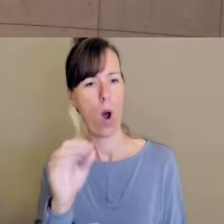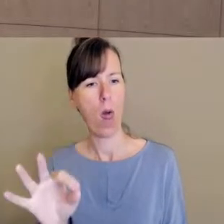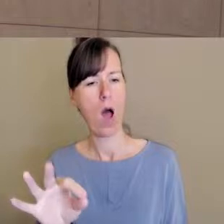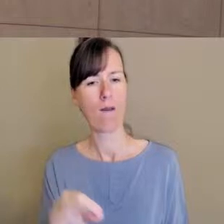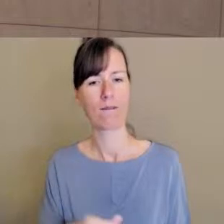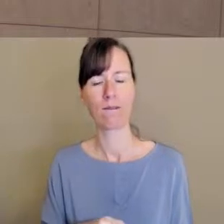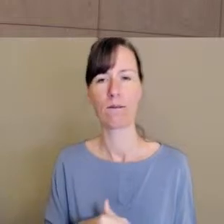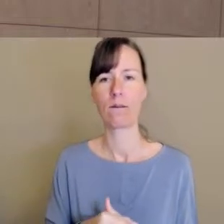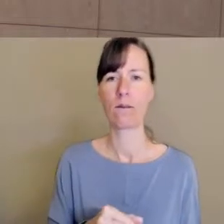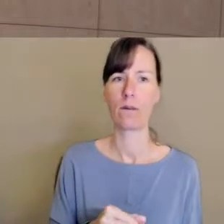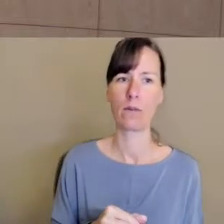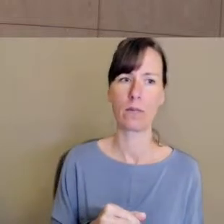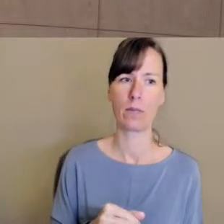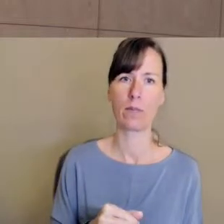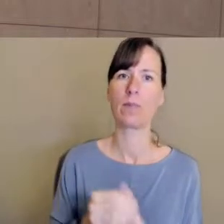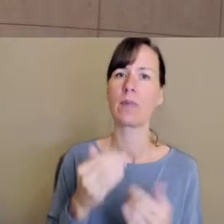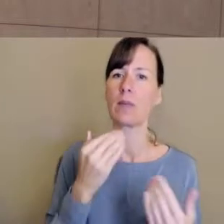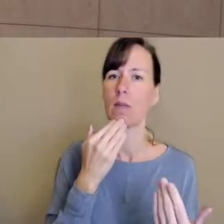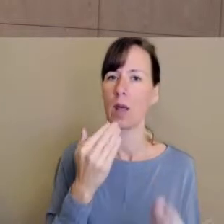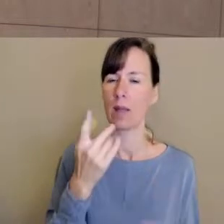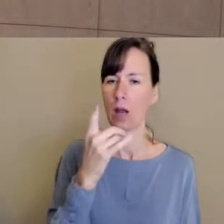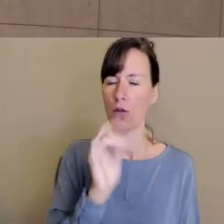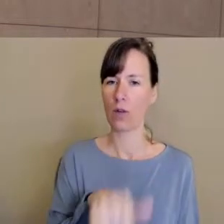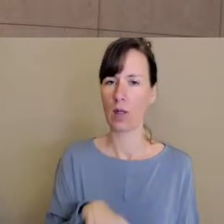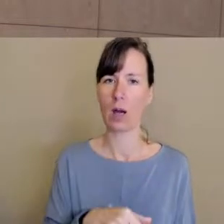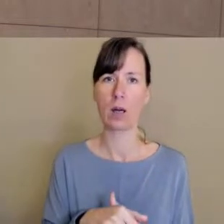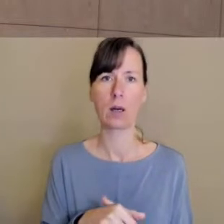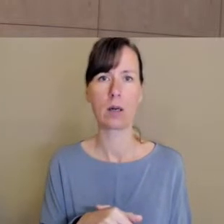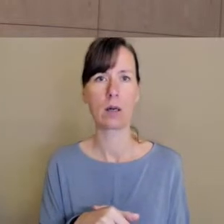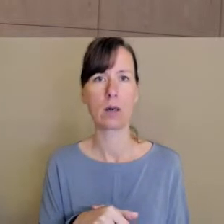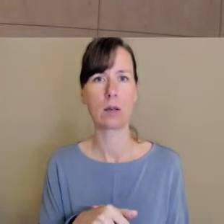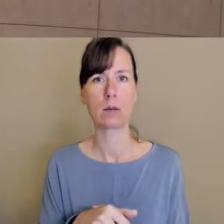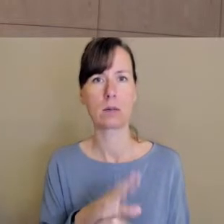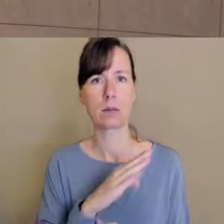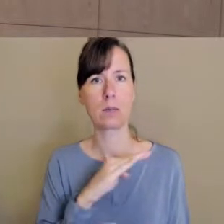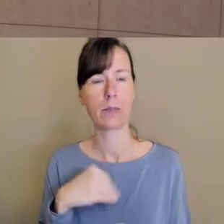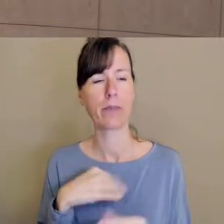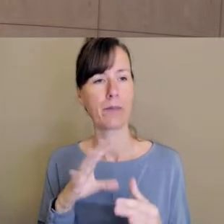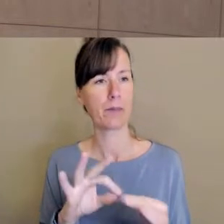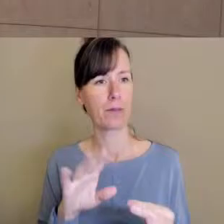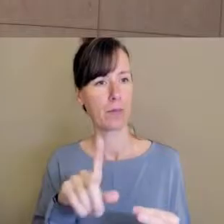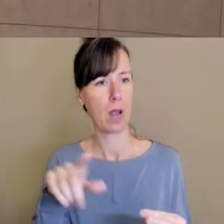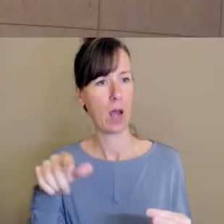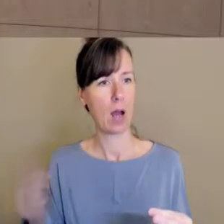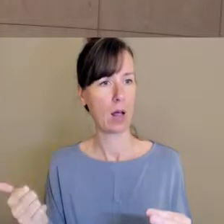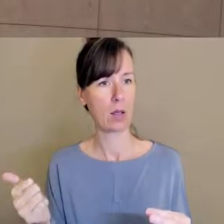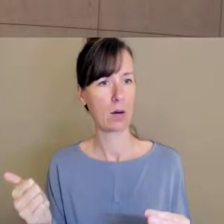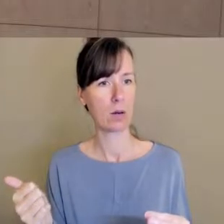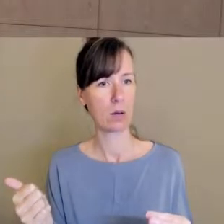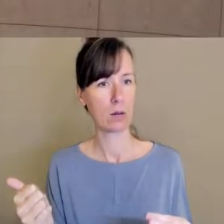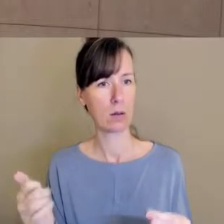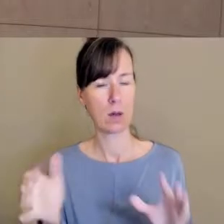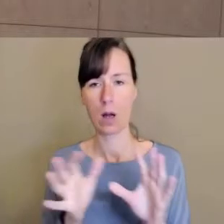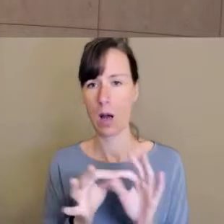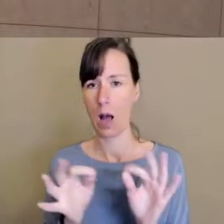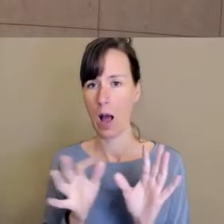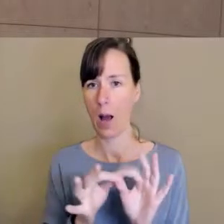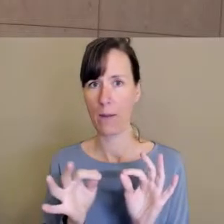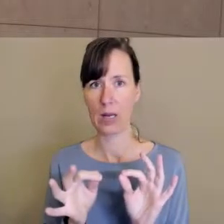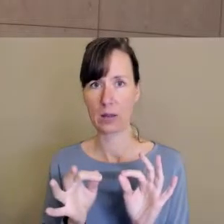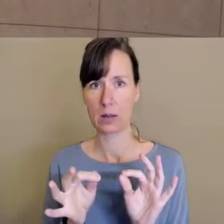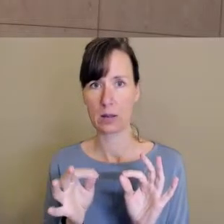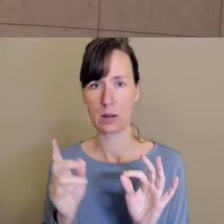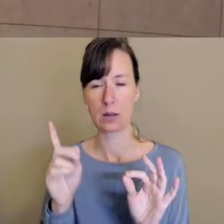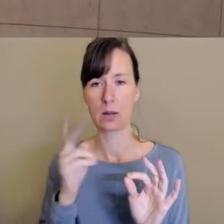All right, thank you for that. Any other comments? Seeing